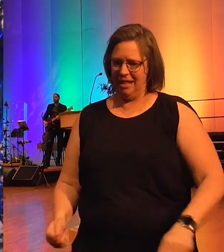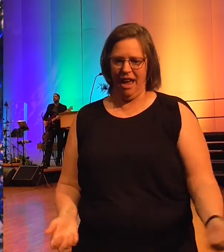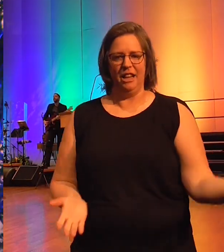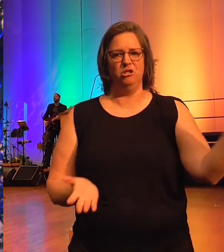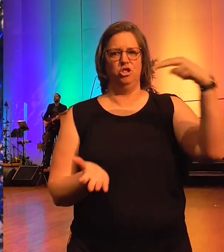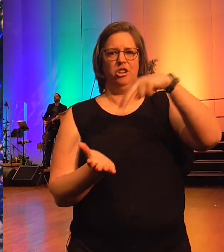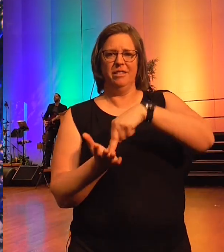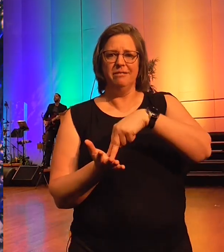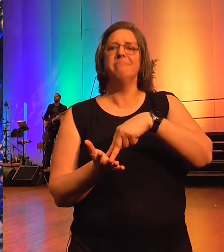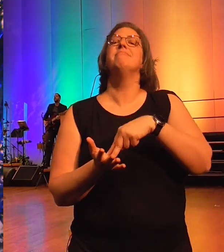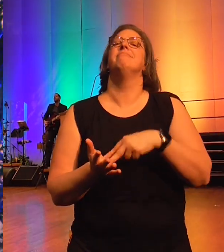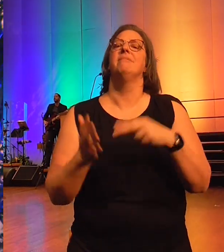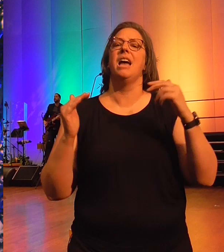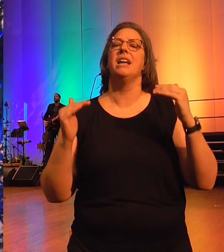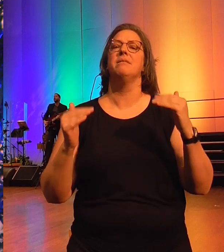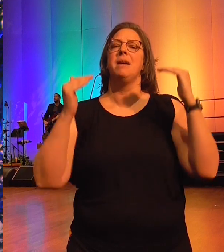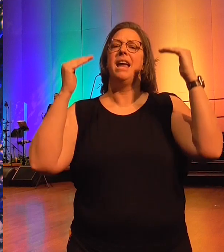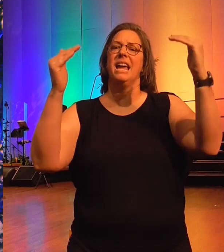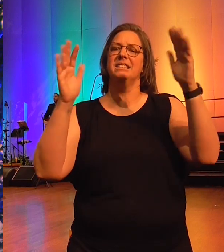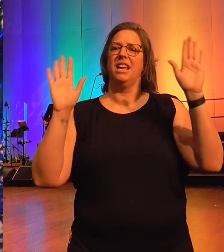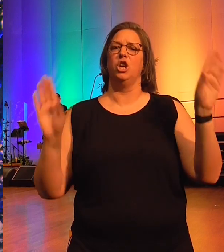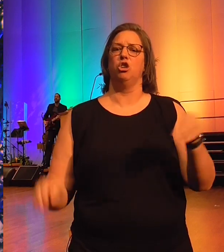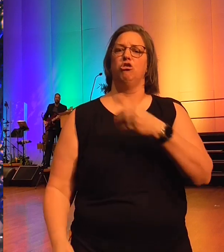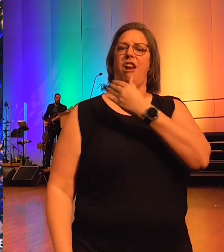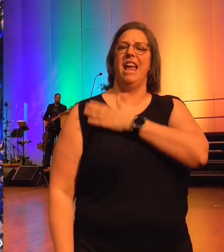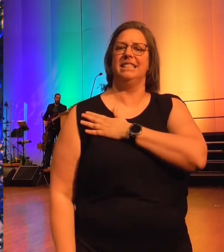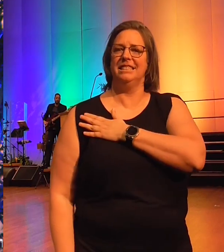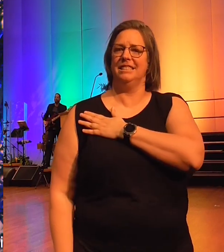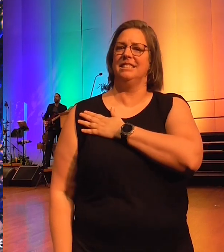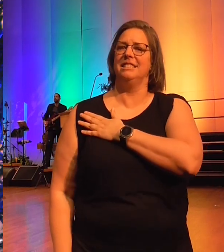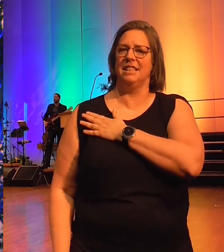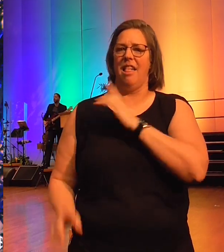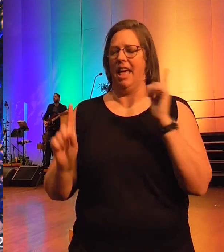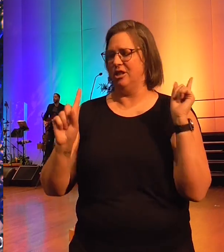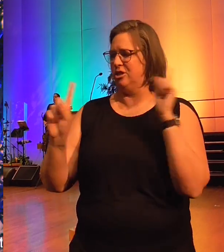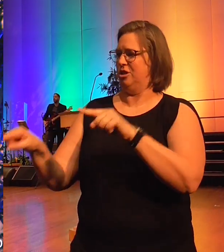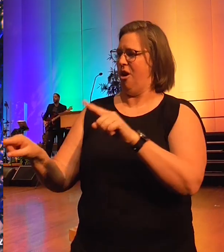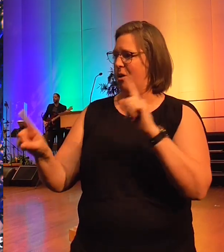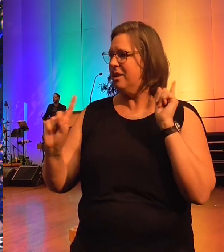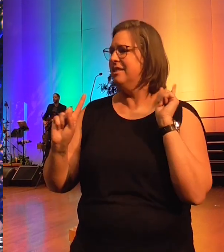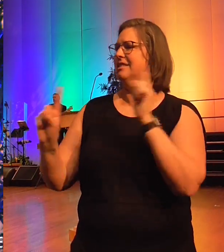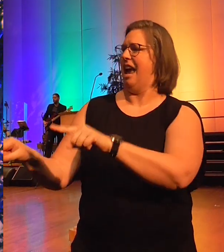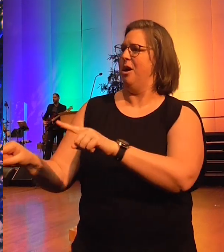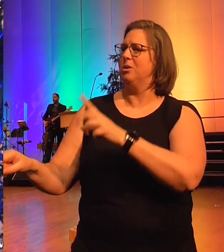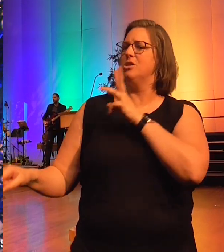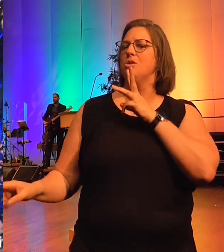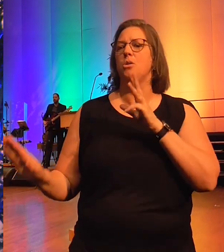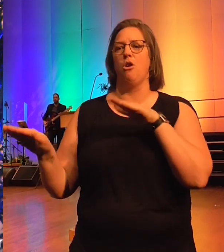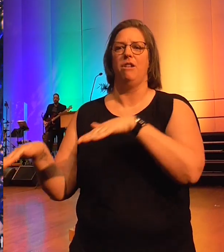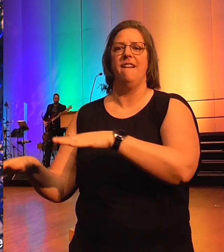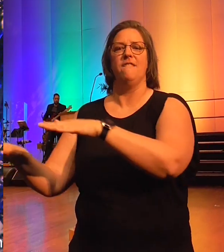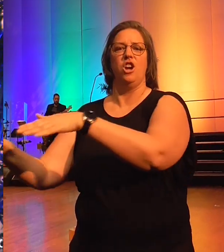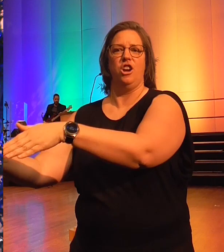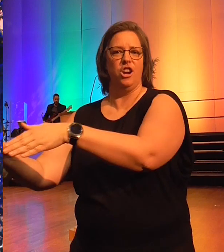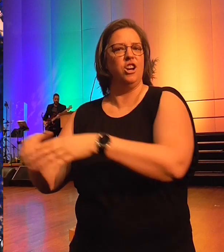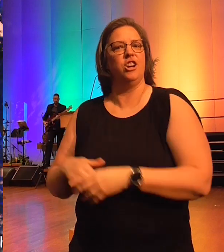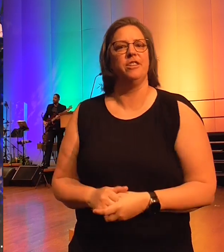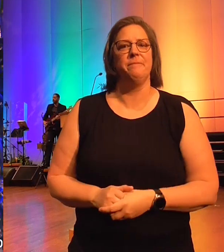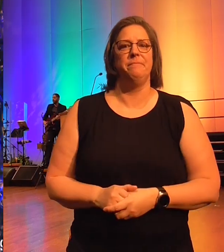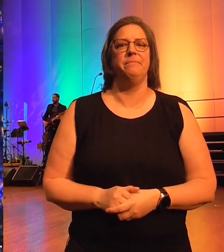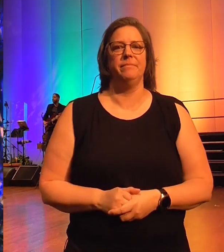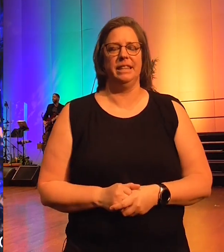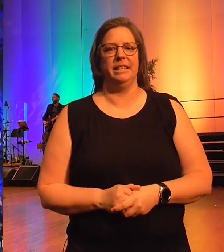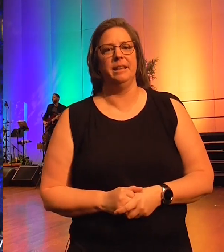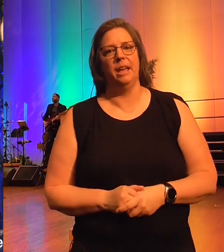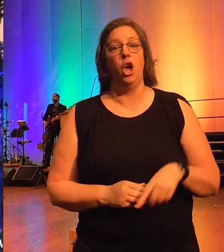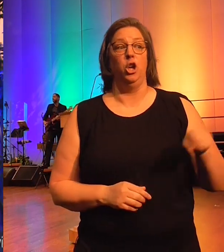in amazing grace. Let's go down, down, down to the river.